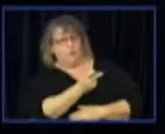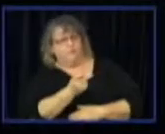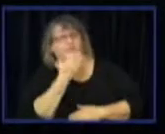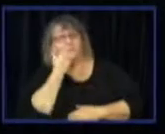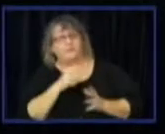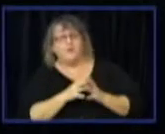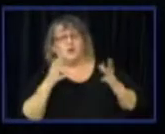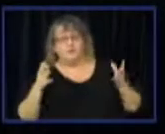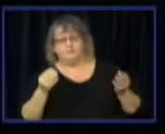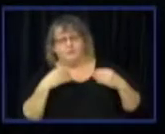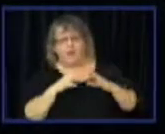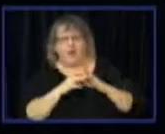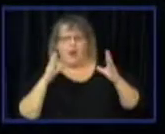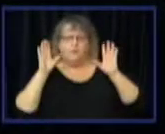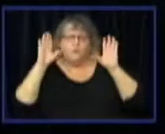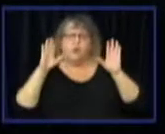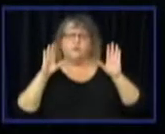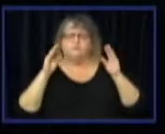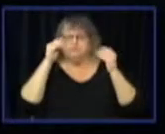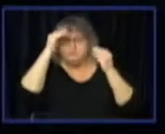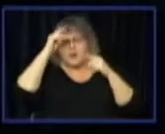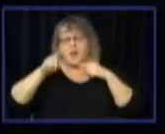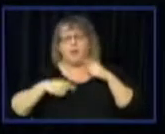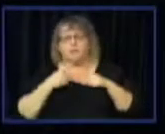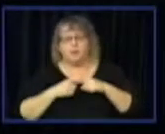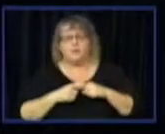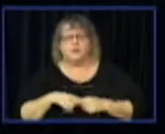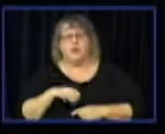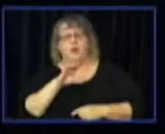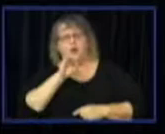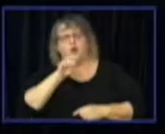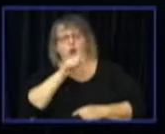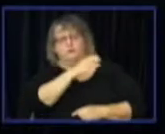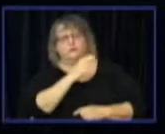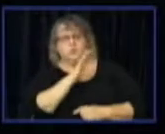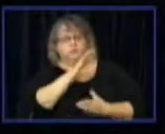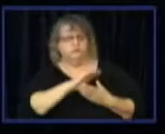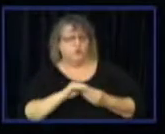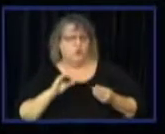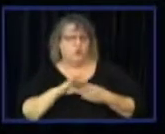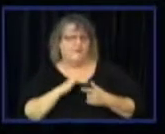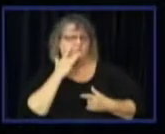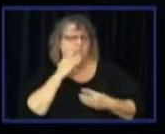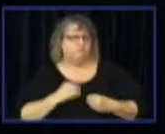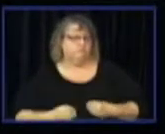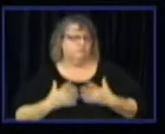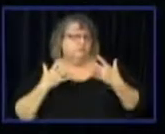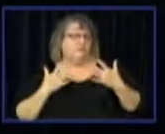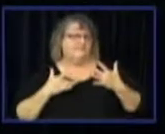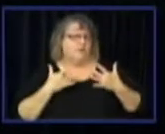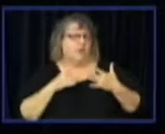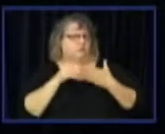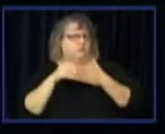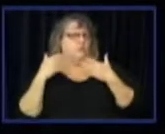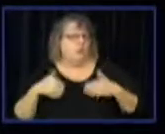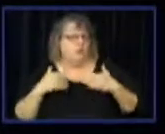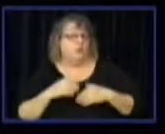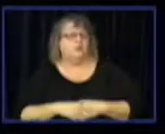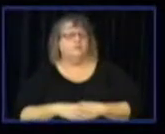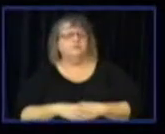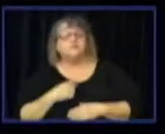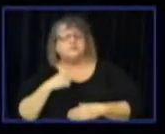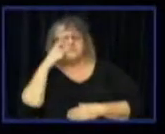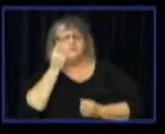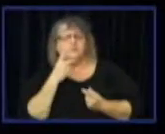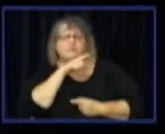you. You've given us some wonderful information today. Colin, your story is so compelling, and I wonder